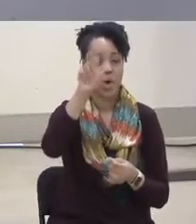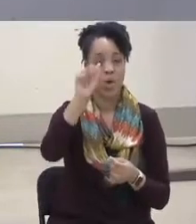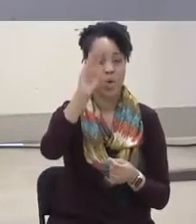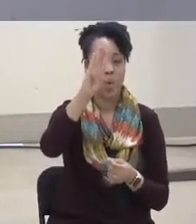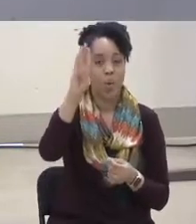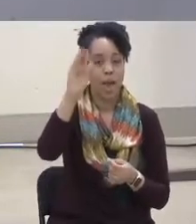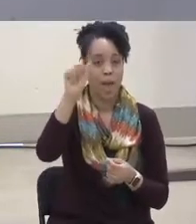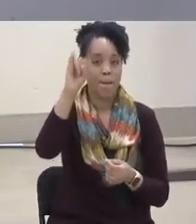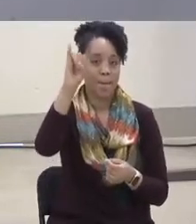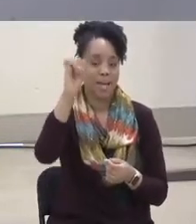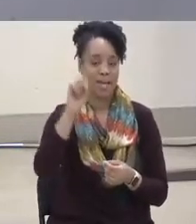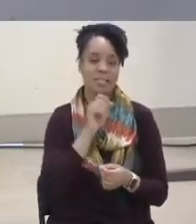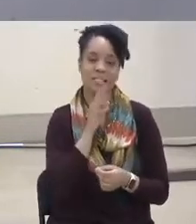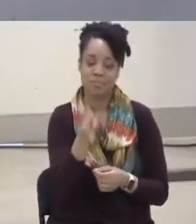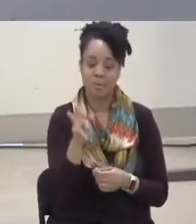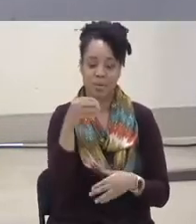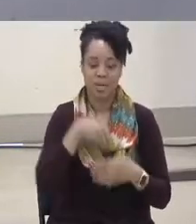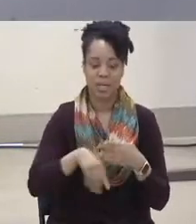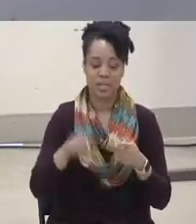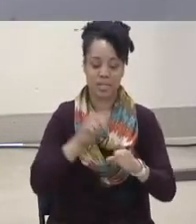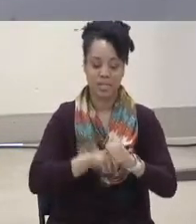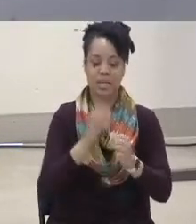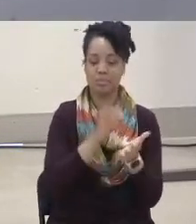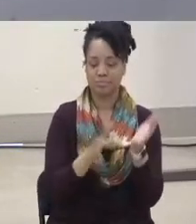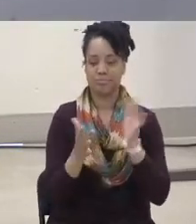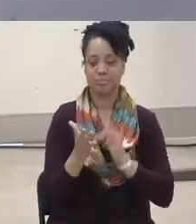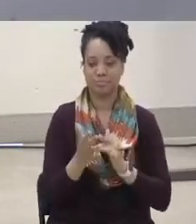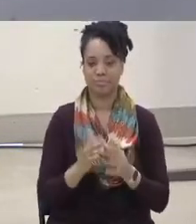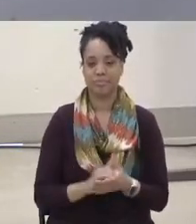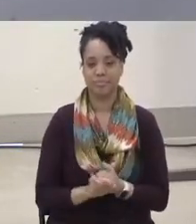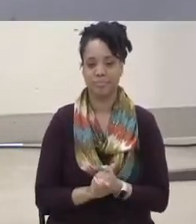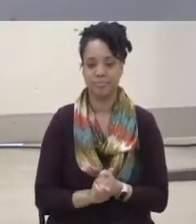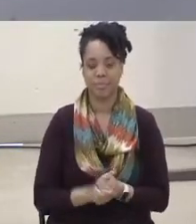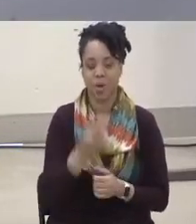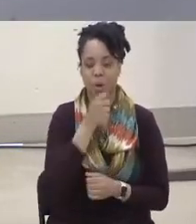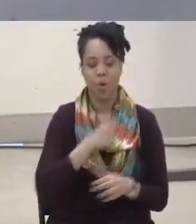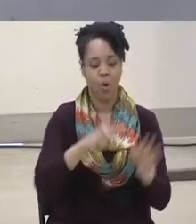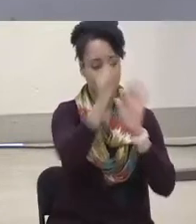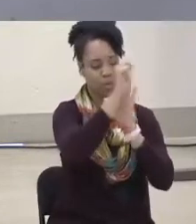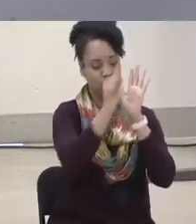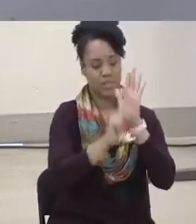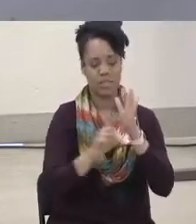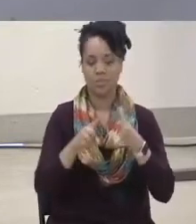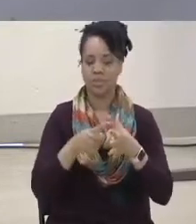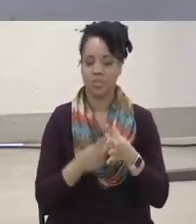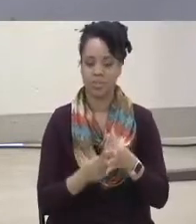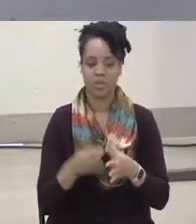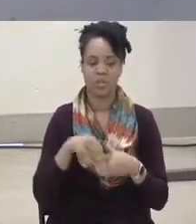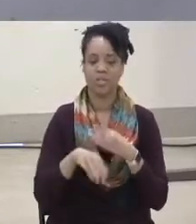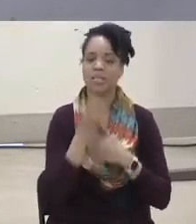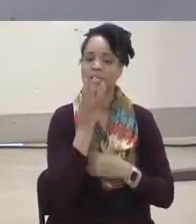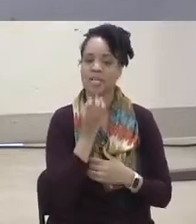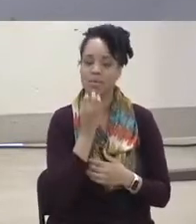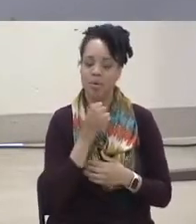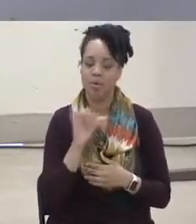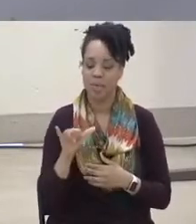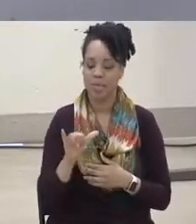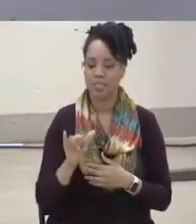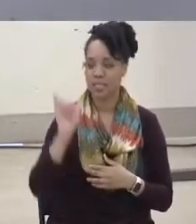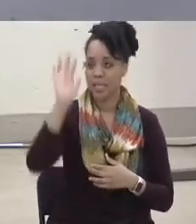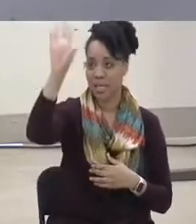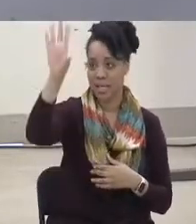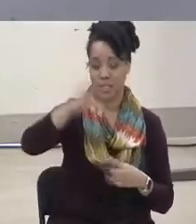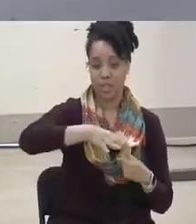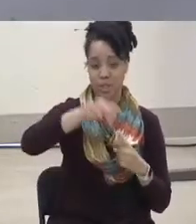cuenta que ese era el lenguaje que hablaban muchos de los rabinos en el tiempo de Jesús. Old Testament starts out Hebrew, that's his chosen people. En el